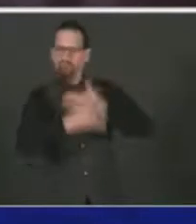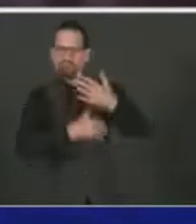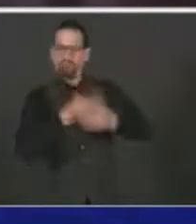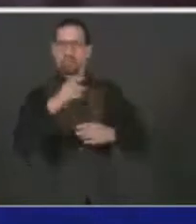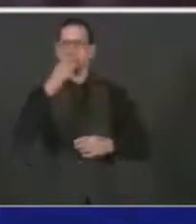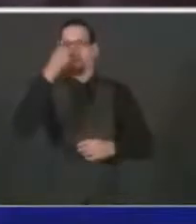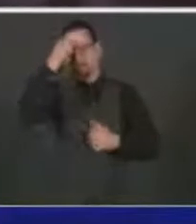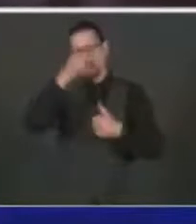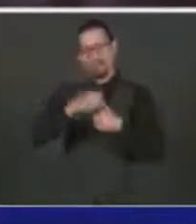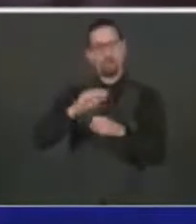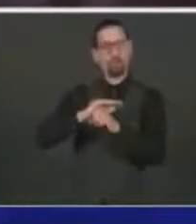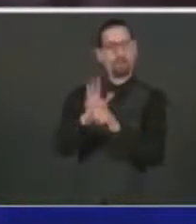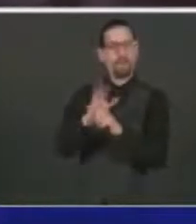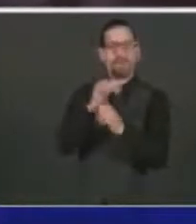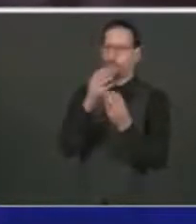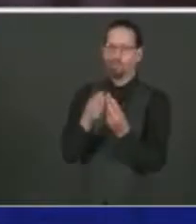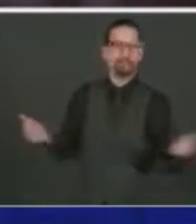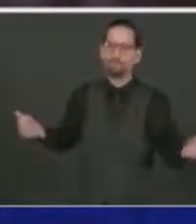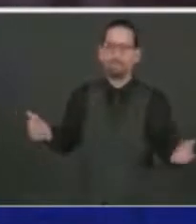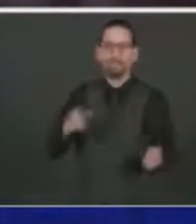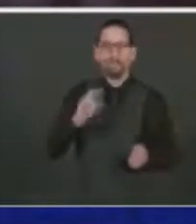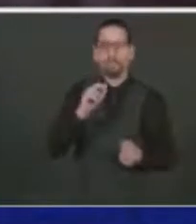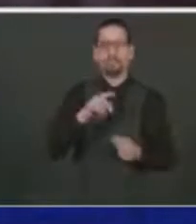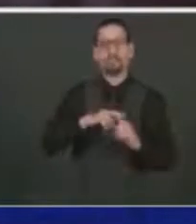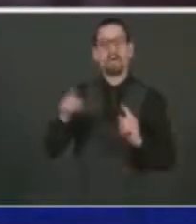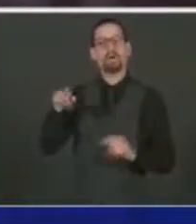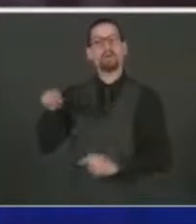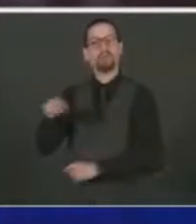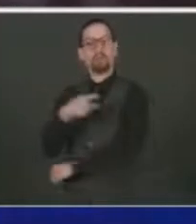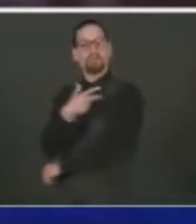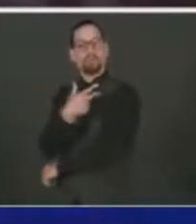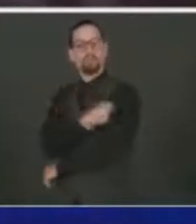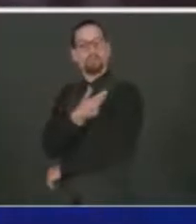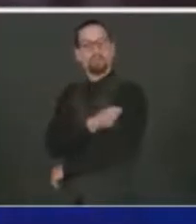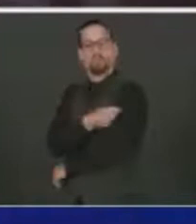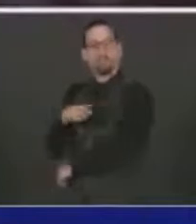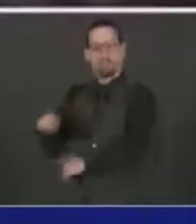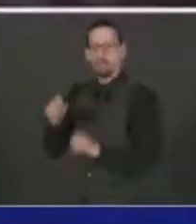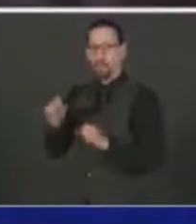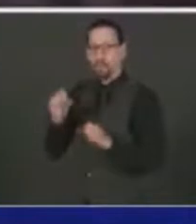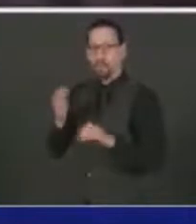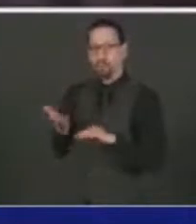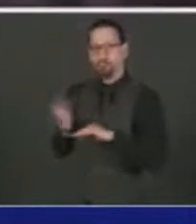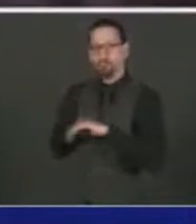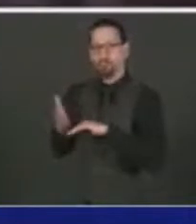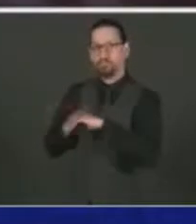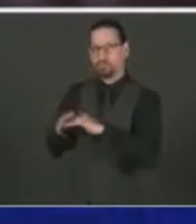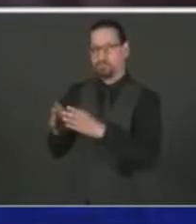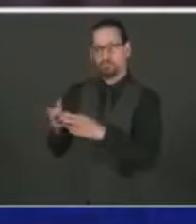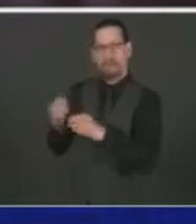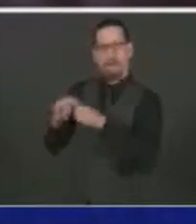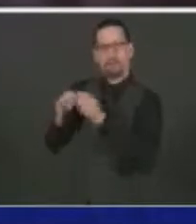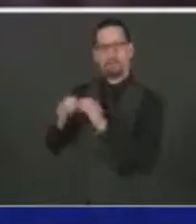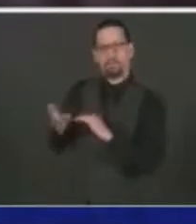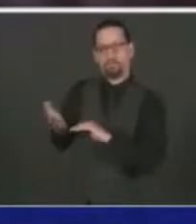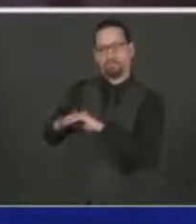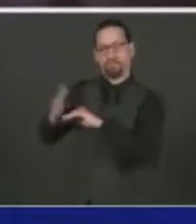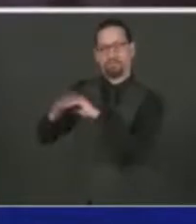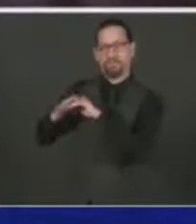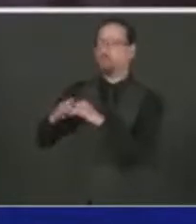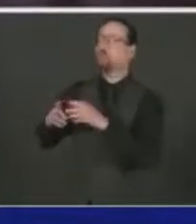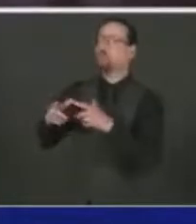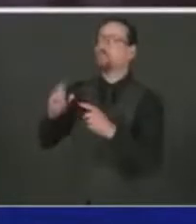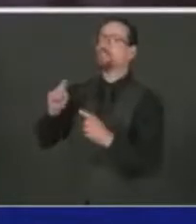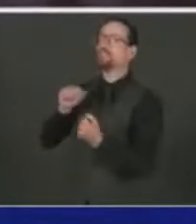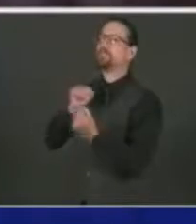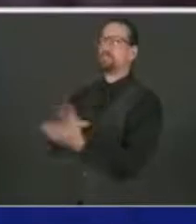this is going to be a bigger problem if we don't address it. So everyone has a role to play. If you're a parent,